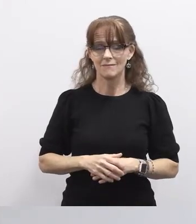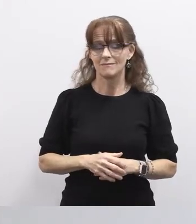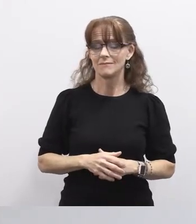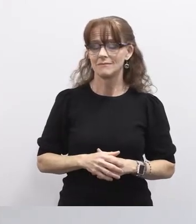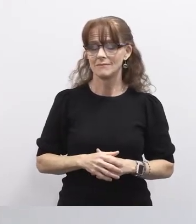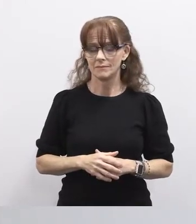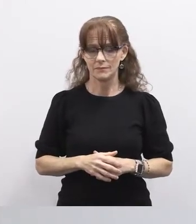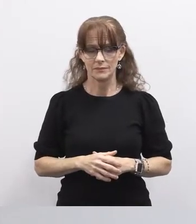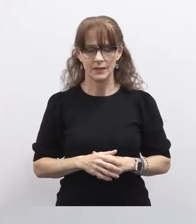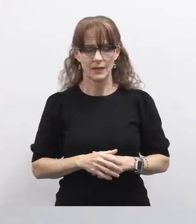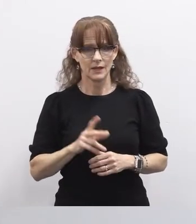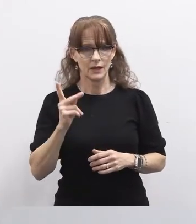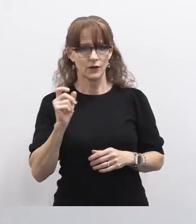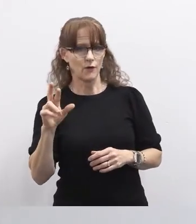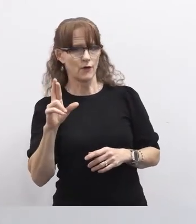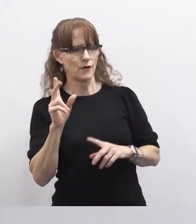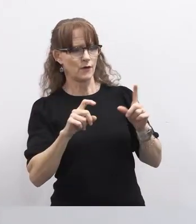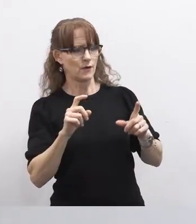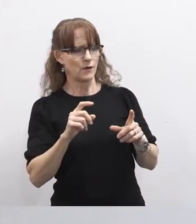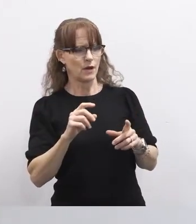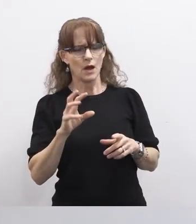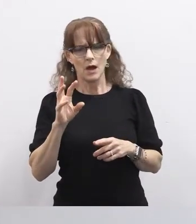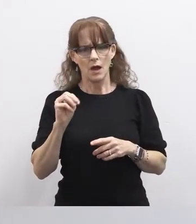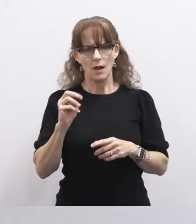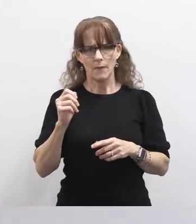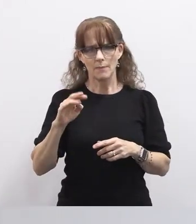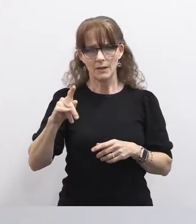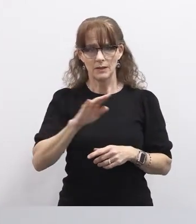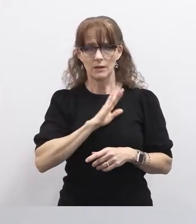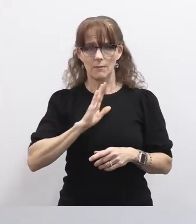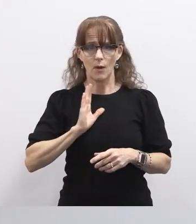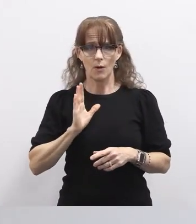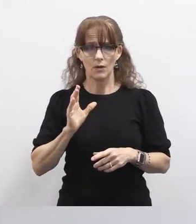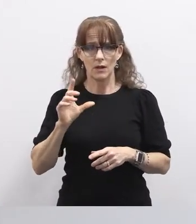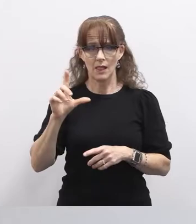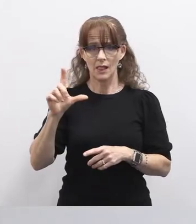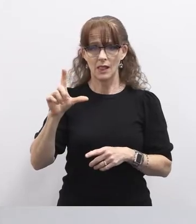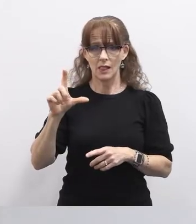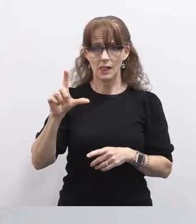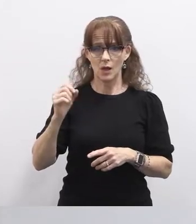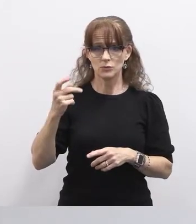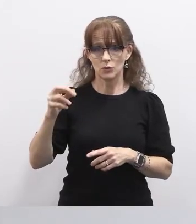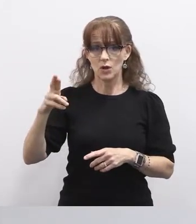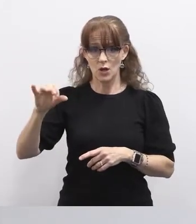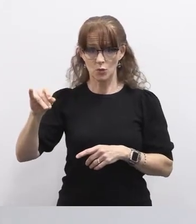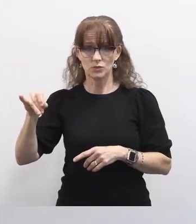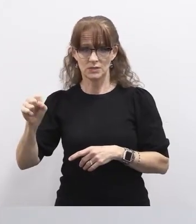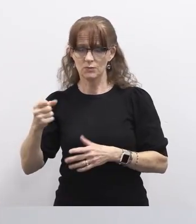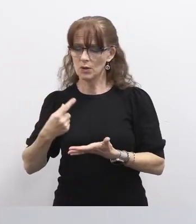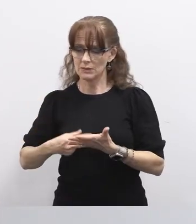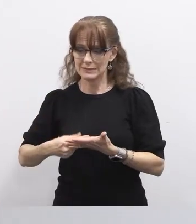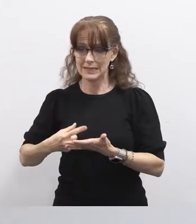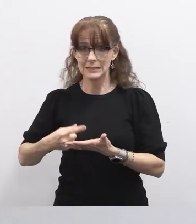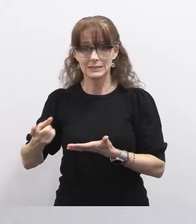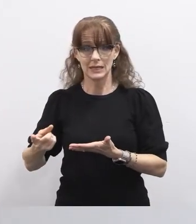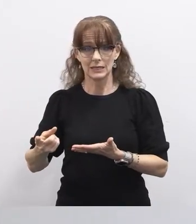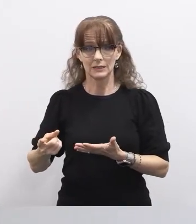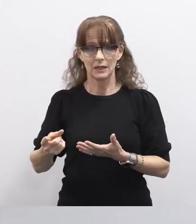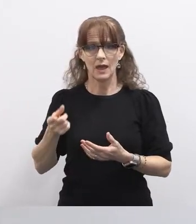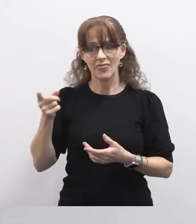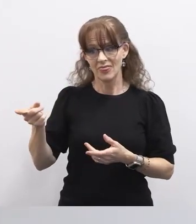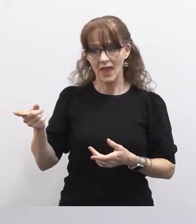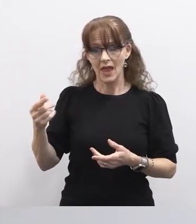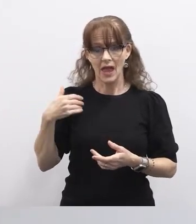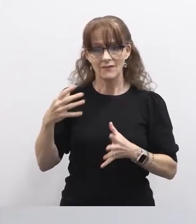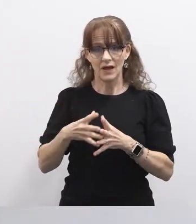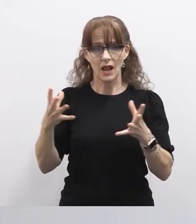So just a little background on the marmalade. So I am a board member for Rancho Los Cerritos, and we have having a discussion. They have